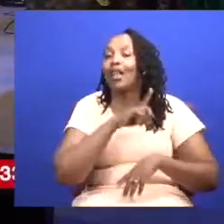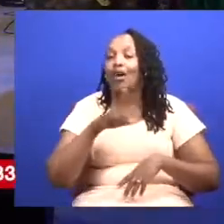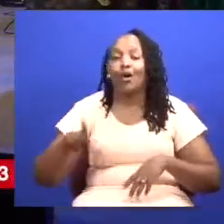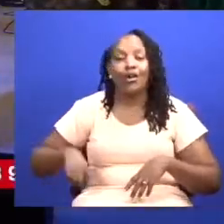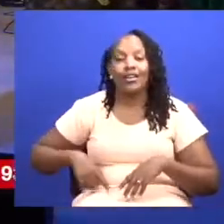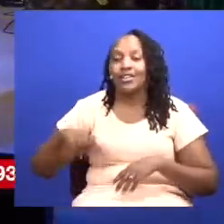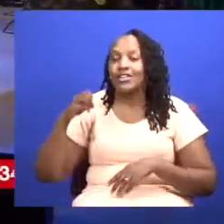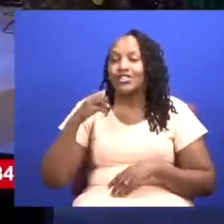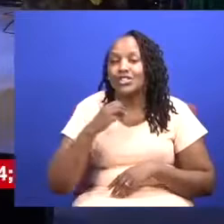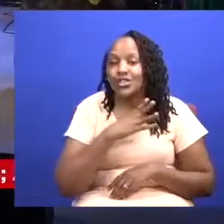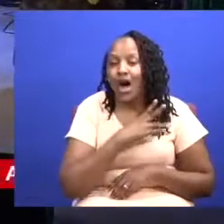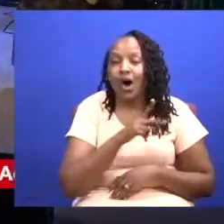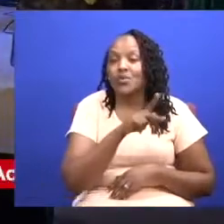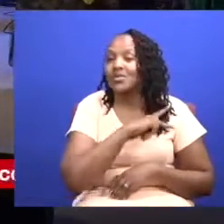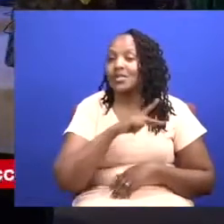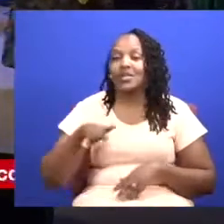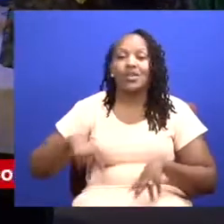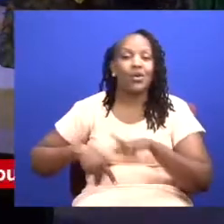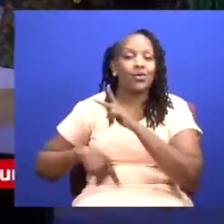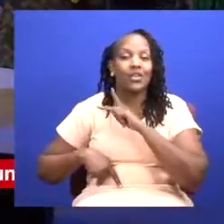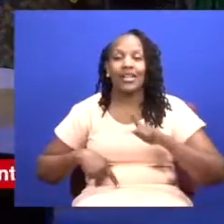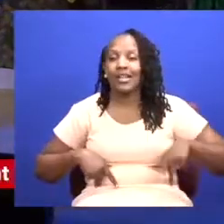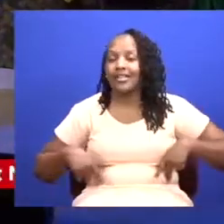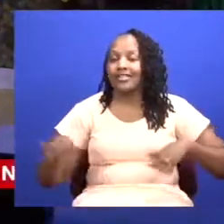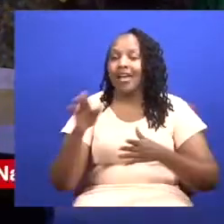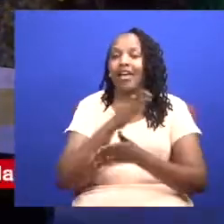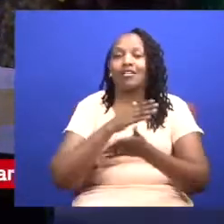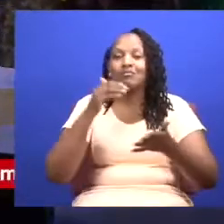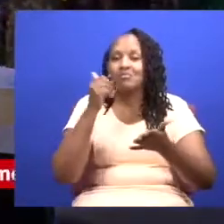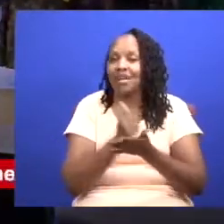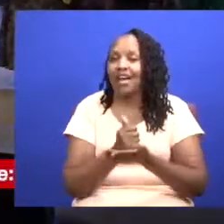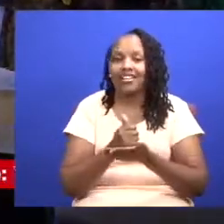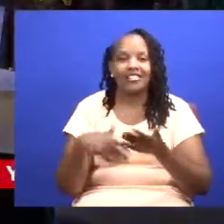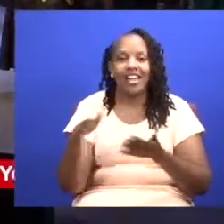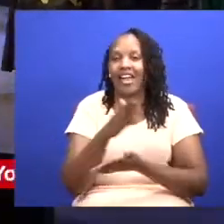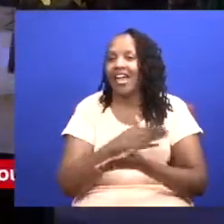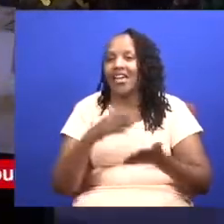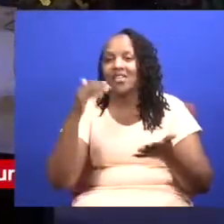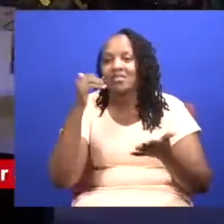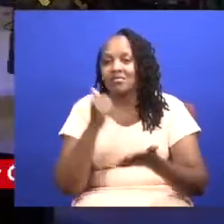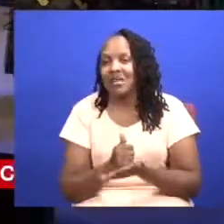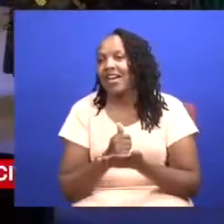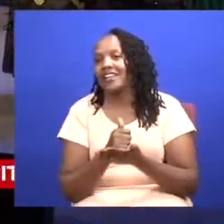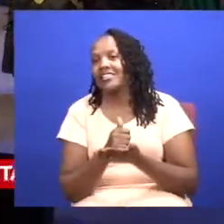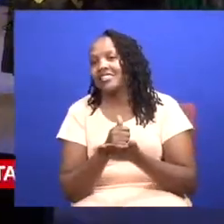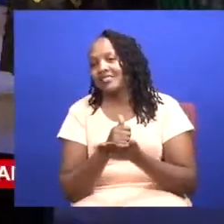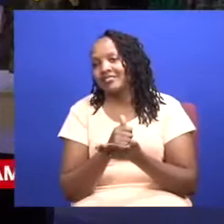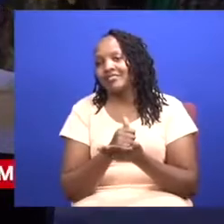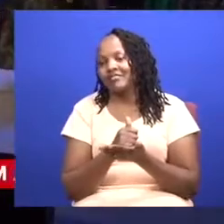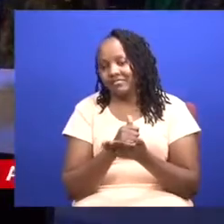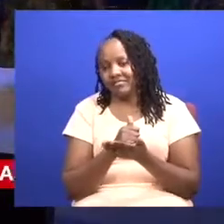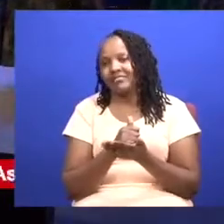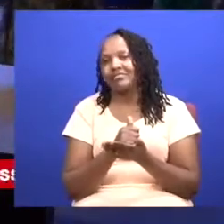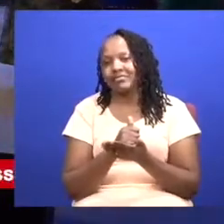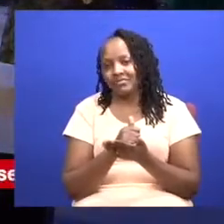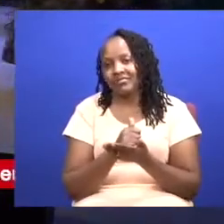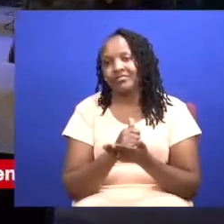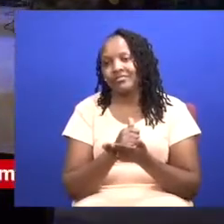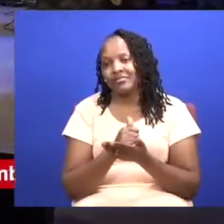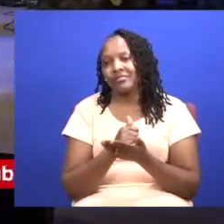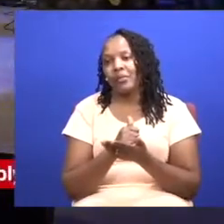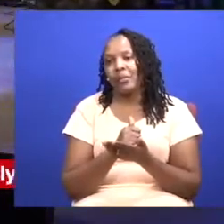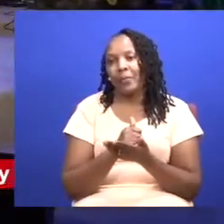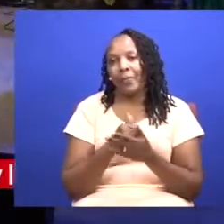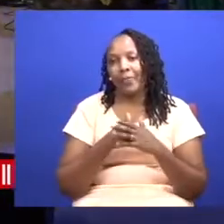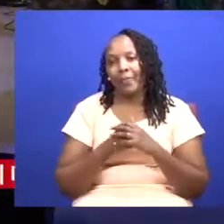and honor Him. Shout out to the Lord. Shout out to Him, He is King. Amen. Amen.